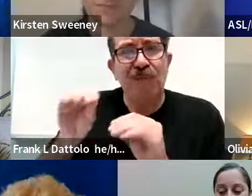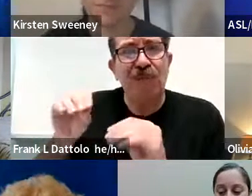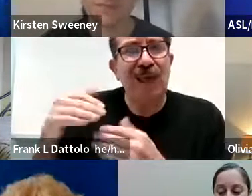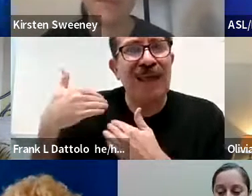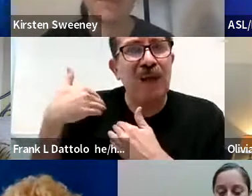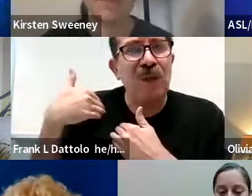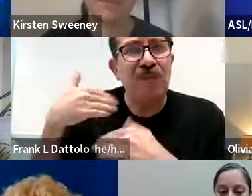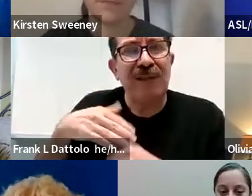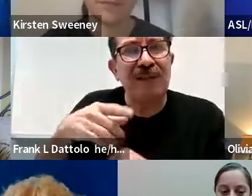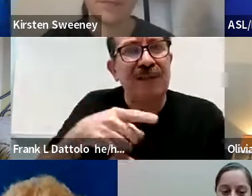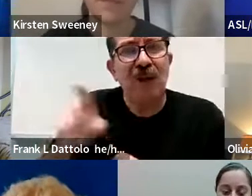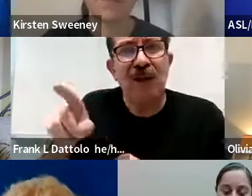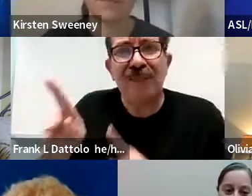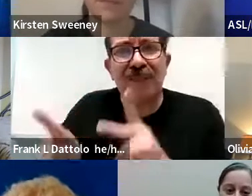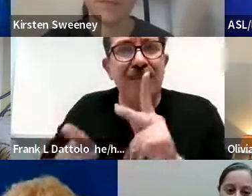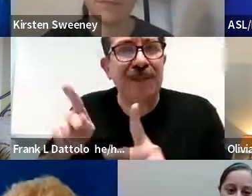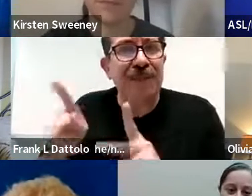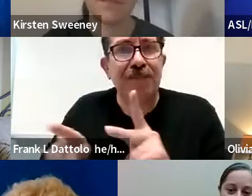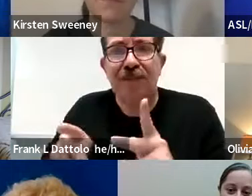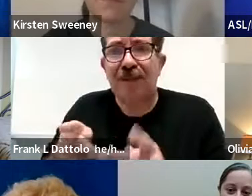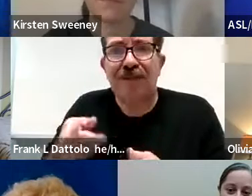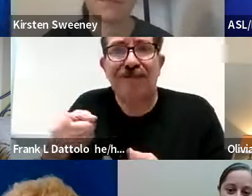That's their responsibility.